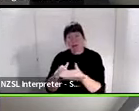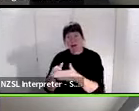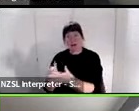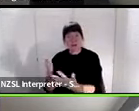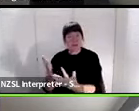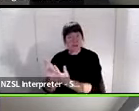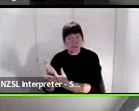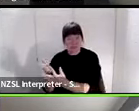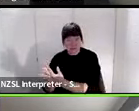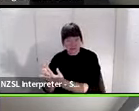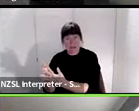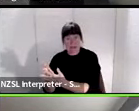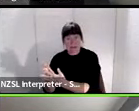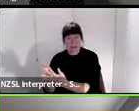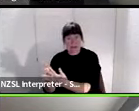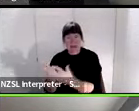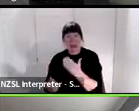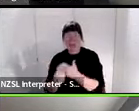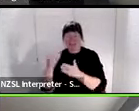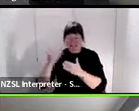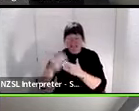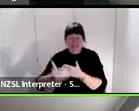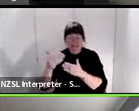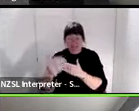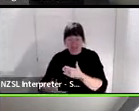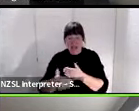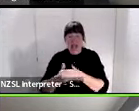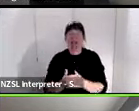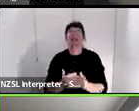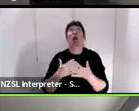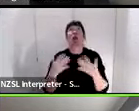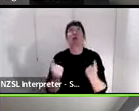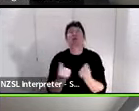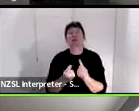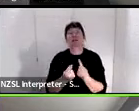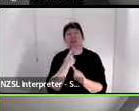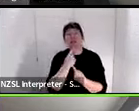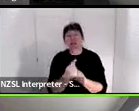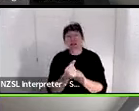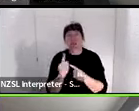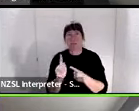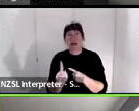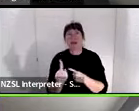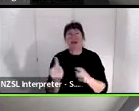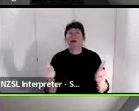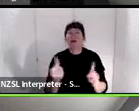and our whānau's life every day. There's lots I could talk to about, but today I just